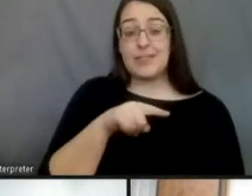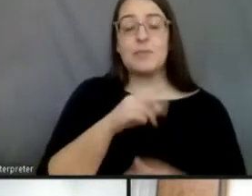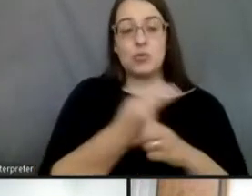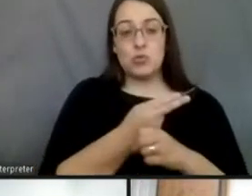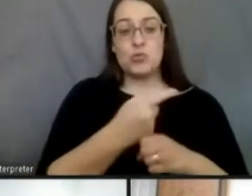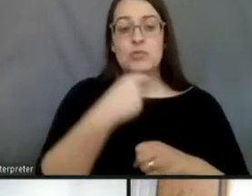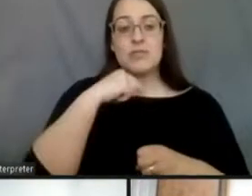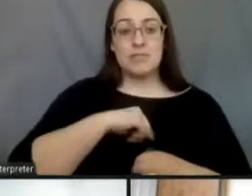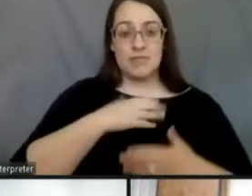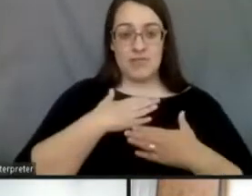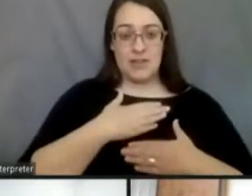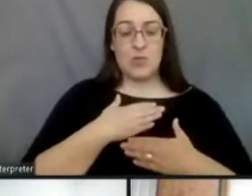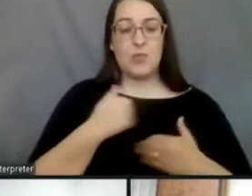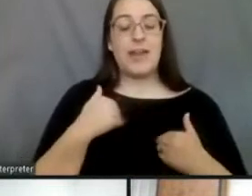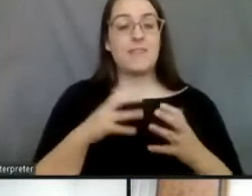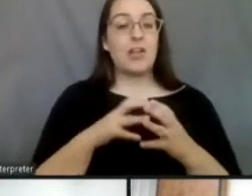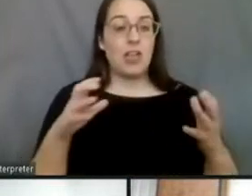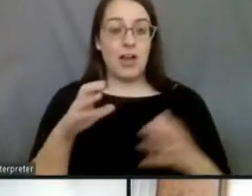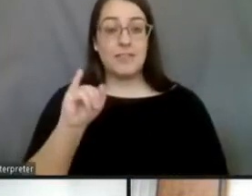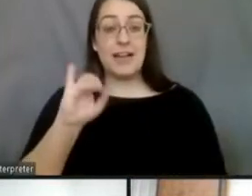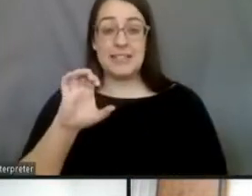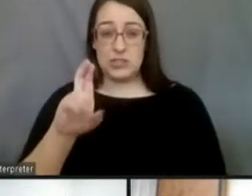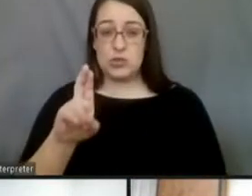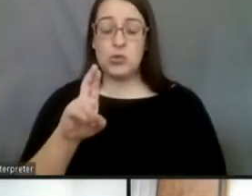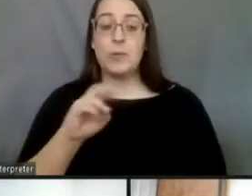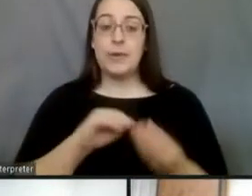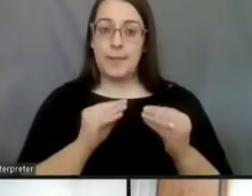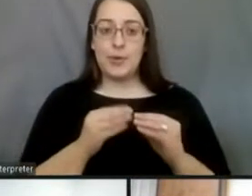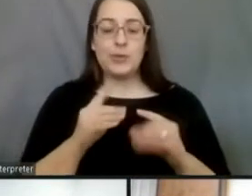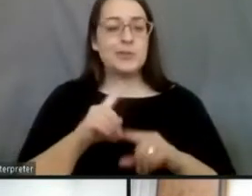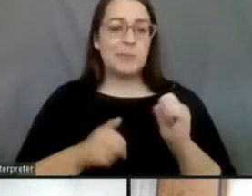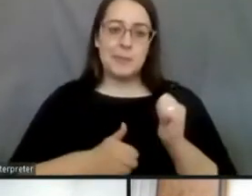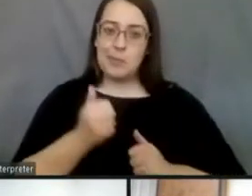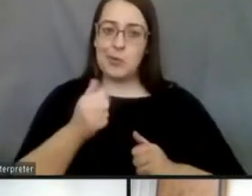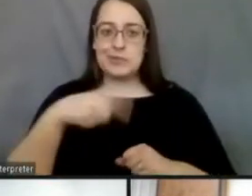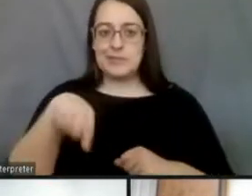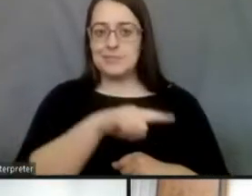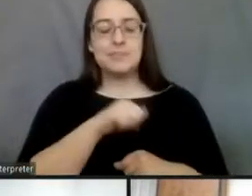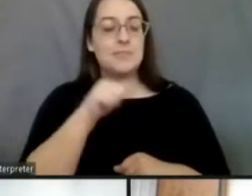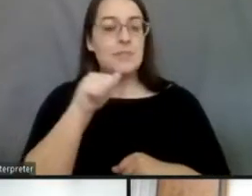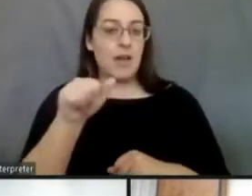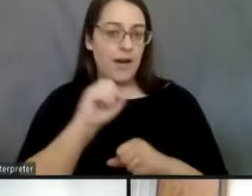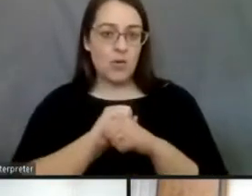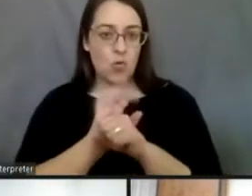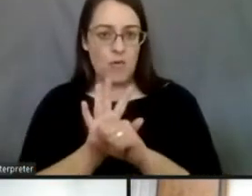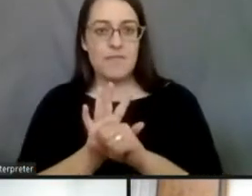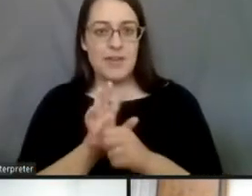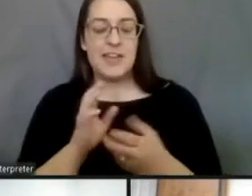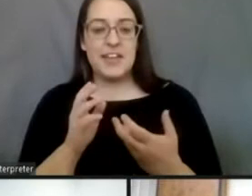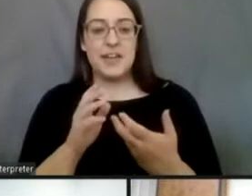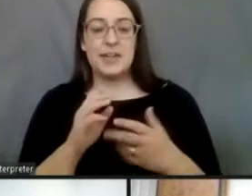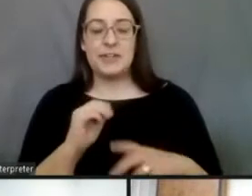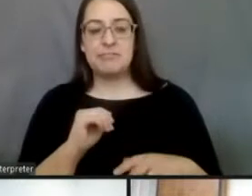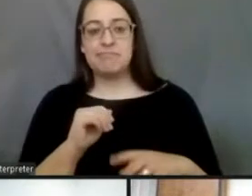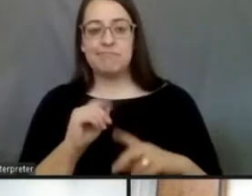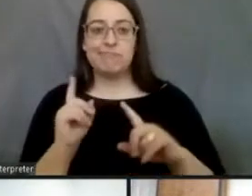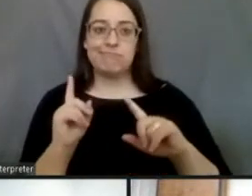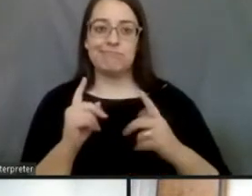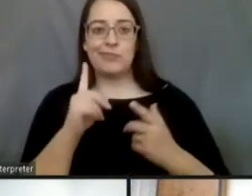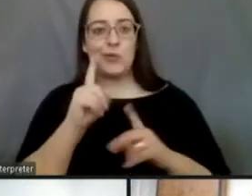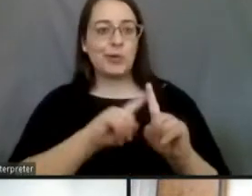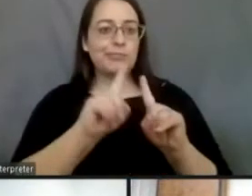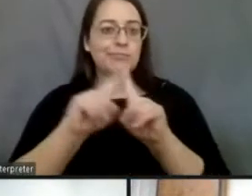have a high ICU census now, but that is because of non-COVID cases that are occupying a fair number of our